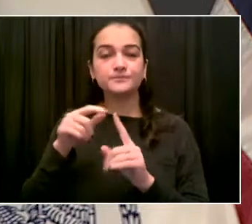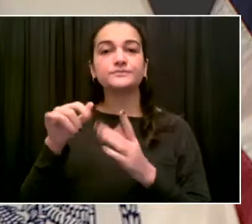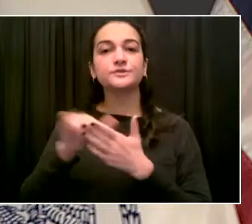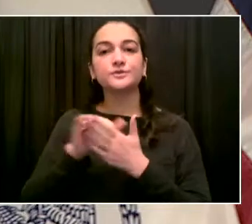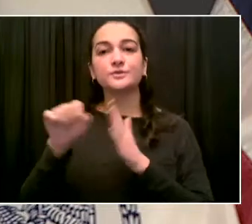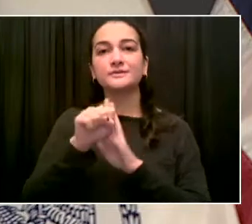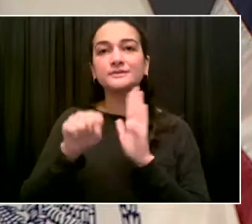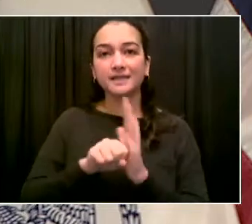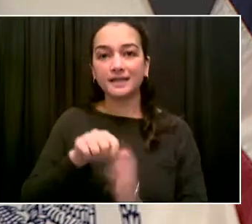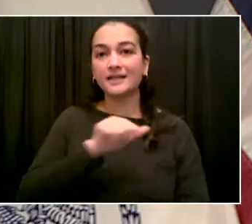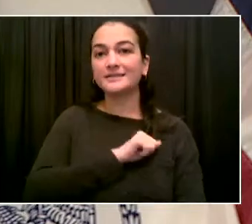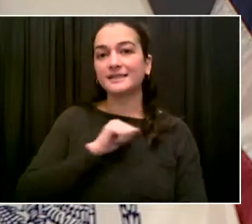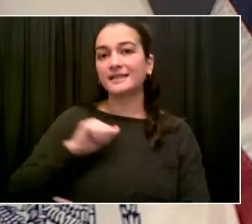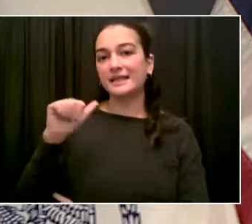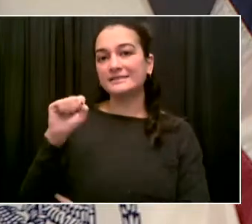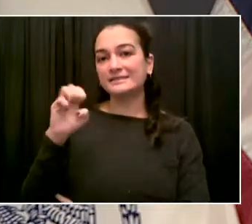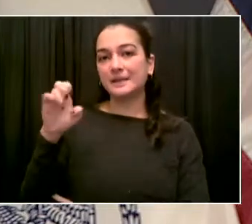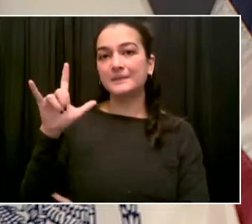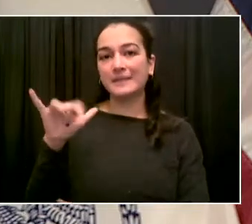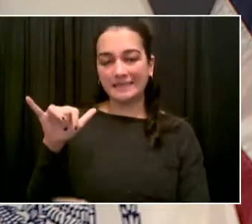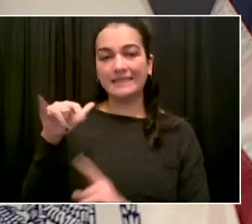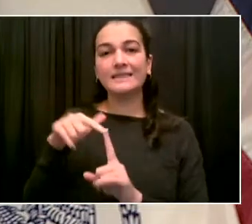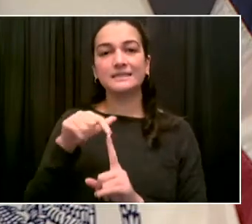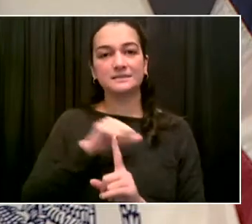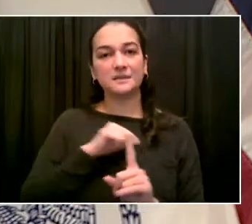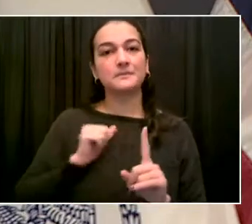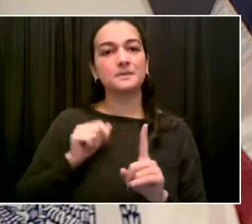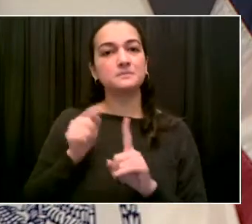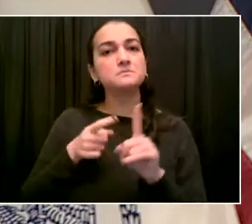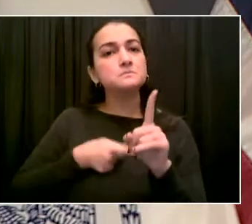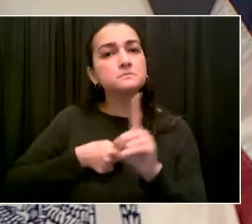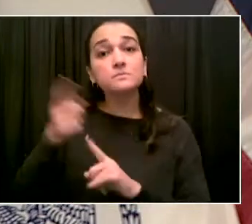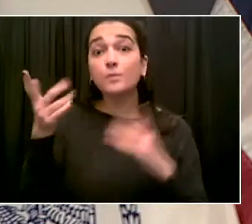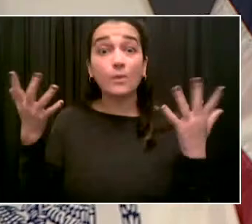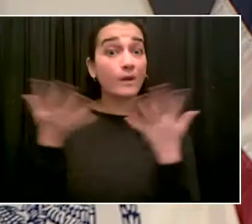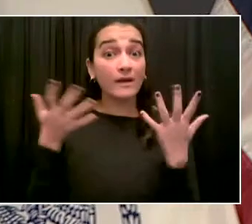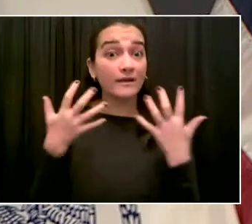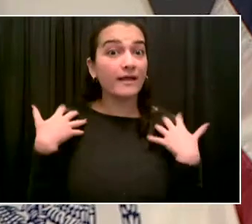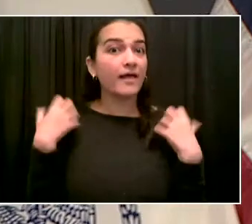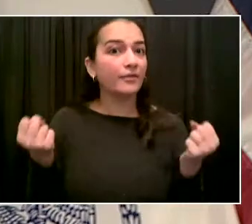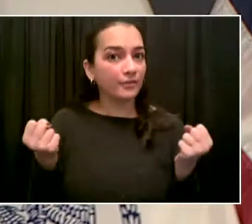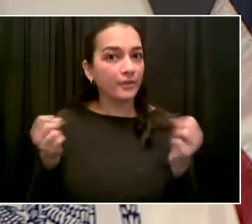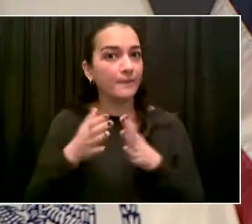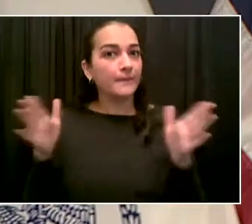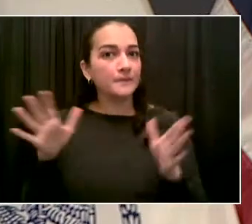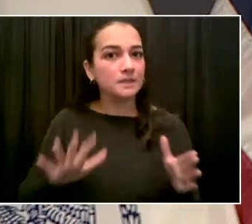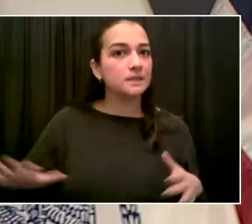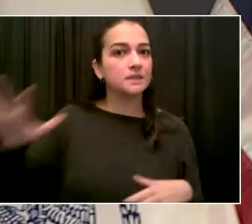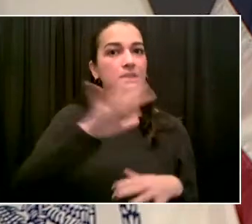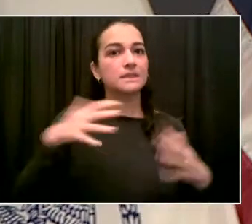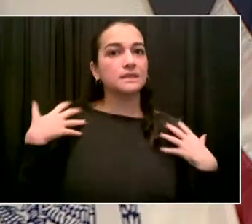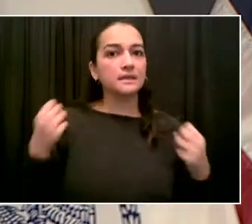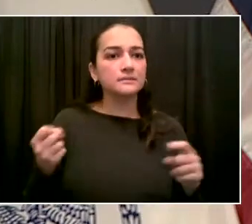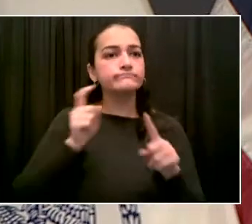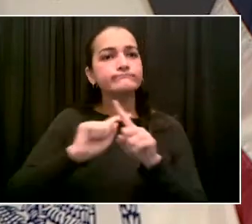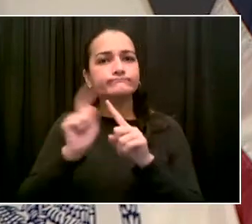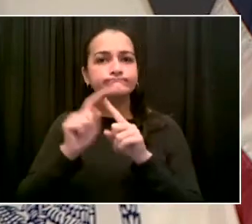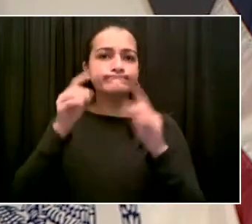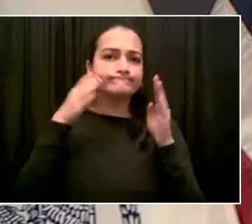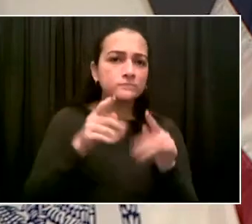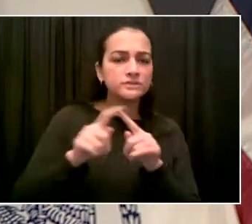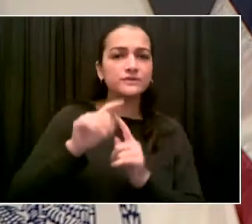people all over this city, all over this state. And this vaccination effort, which has now reached an astounding level,